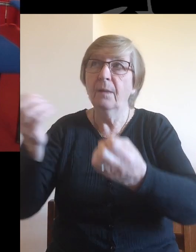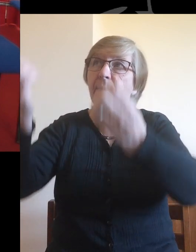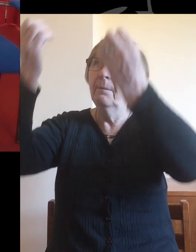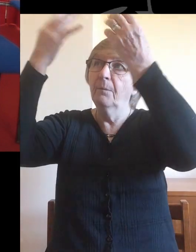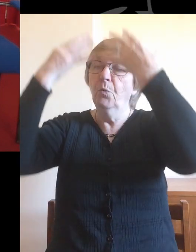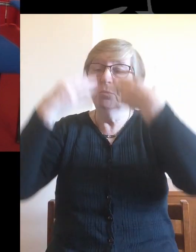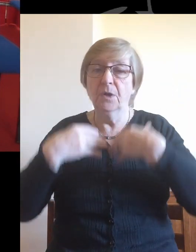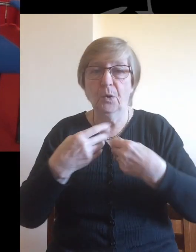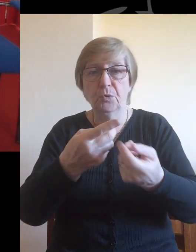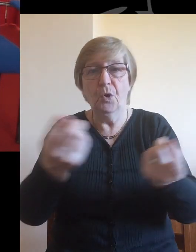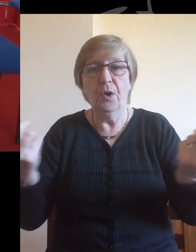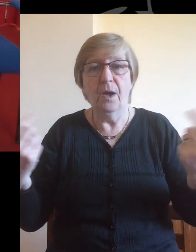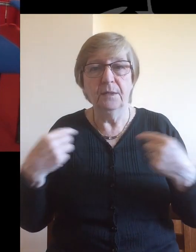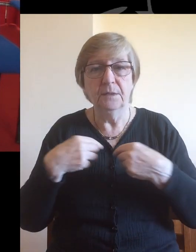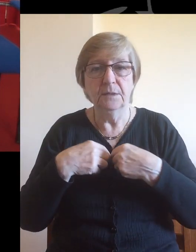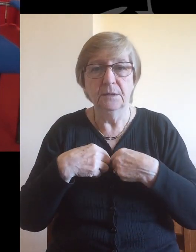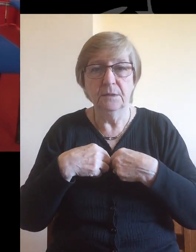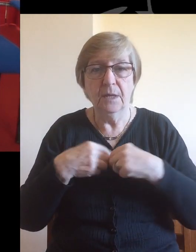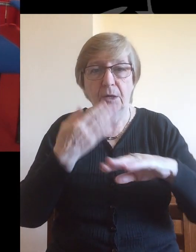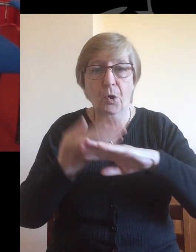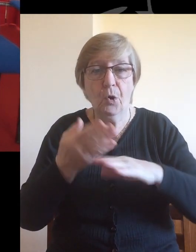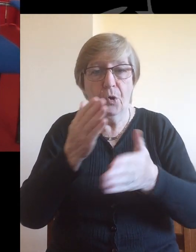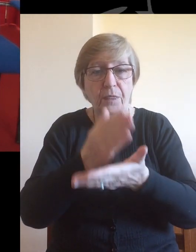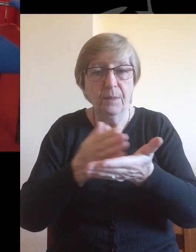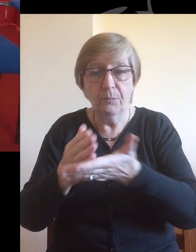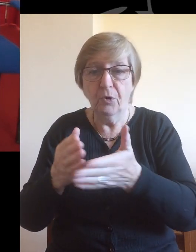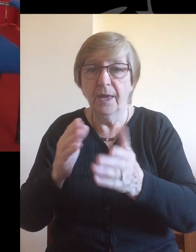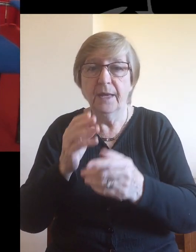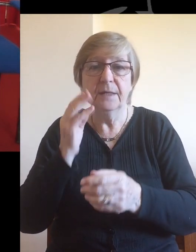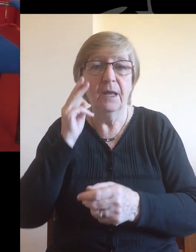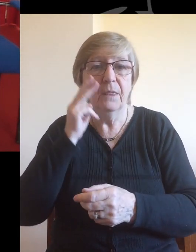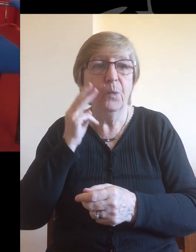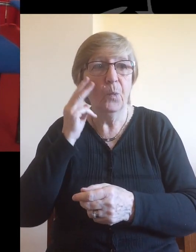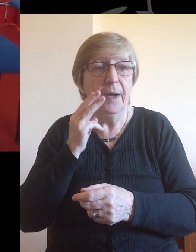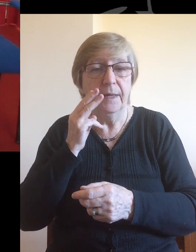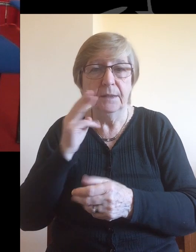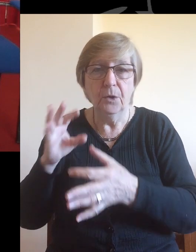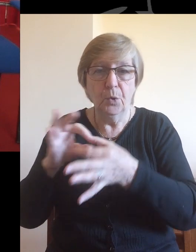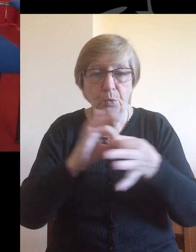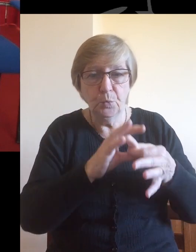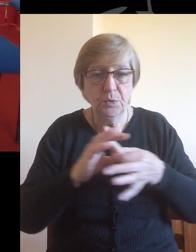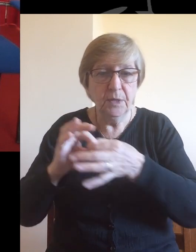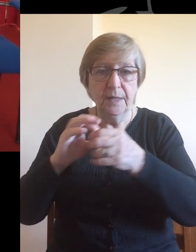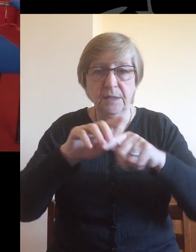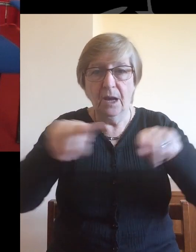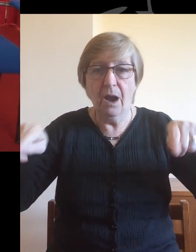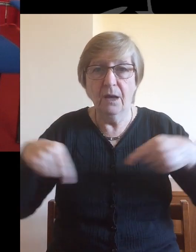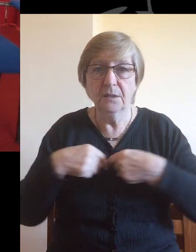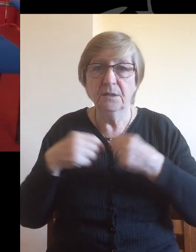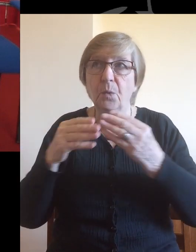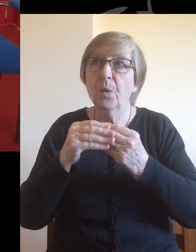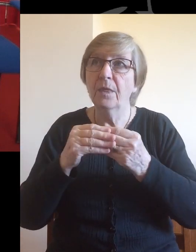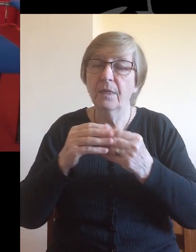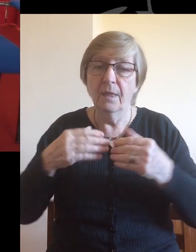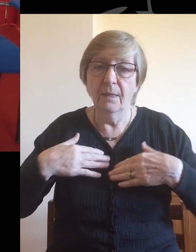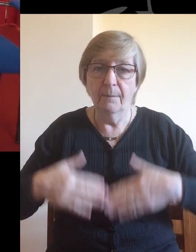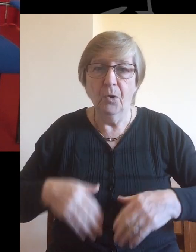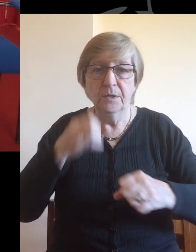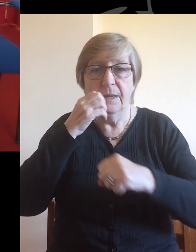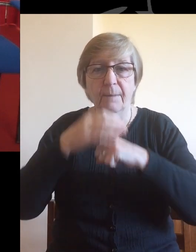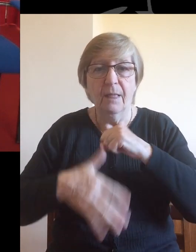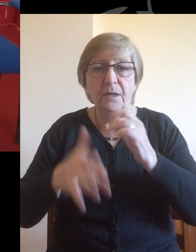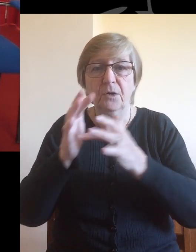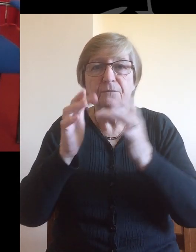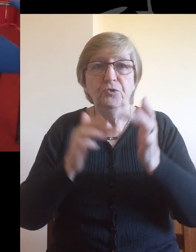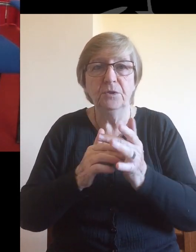us and upon the bread and the wine, uniting us in communion with the body and blood of Jesus, in whose name